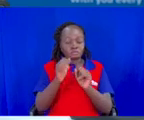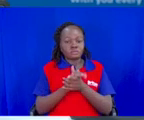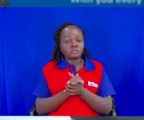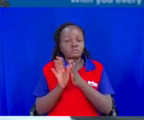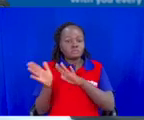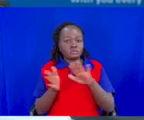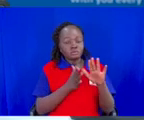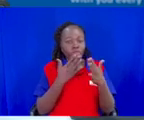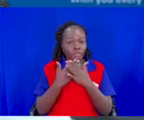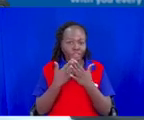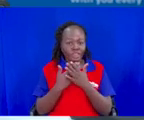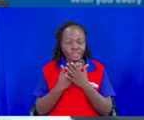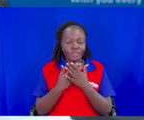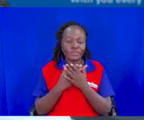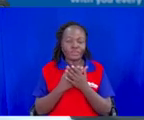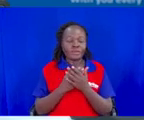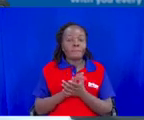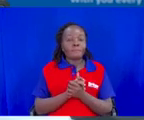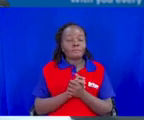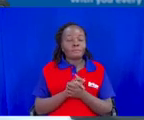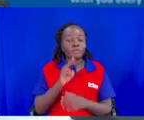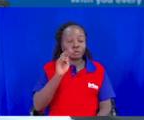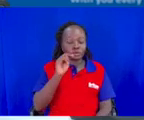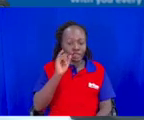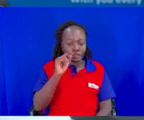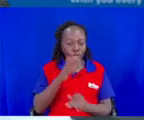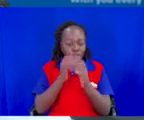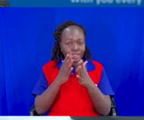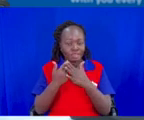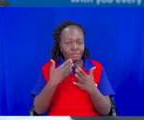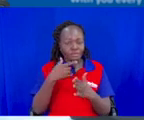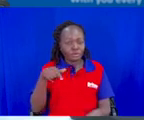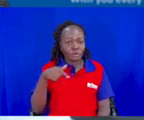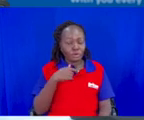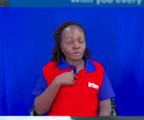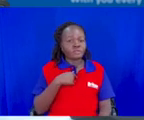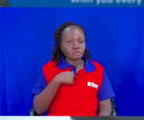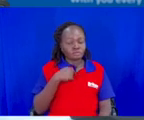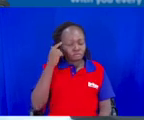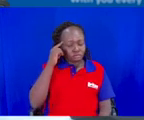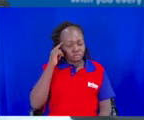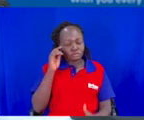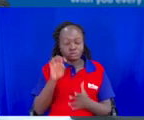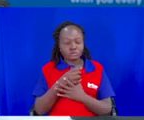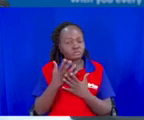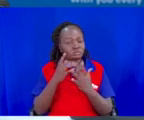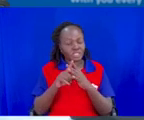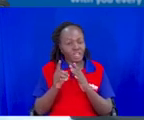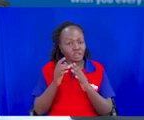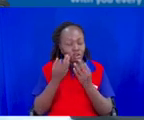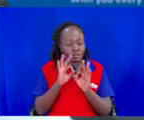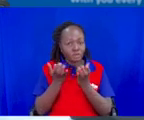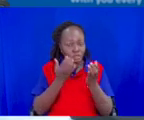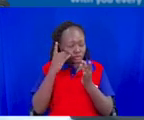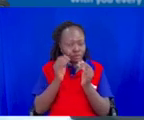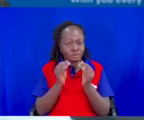Mr. Chokal. Unit holders, before we consider the formal business of the meeting, I would